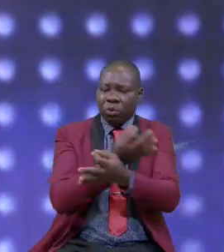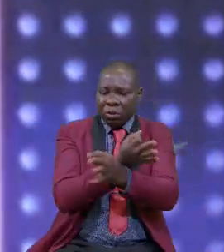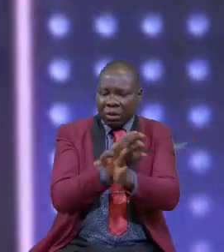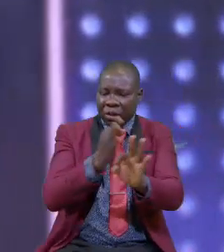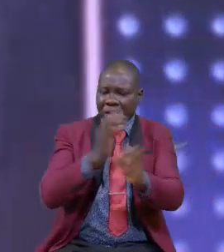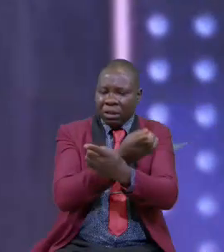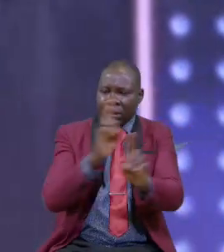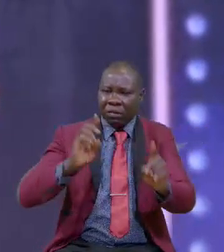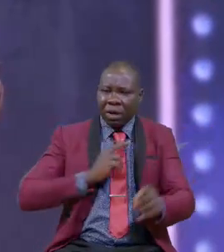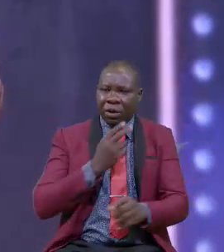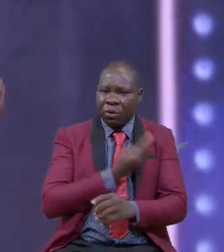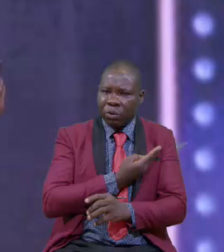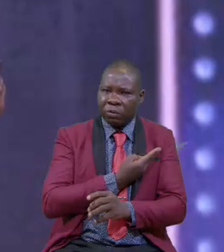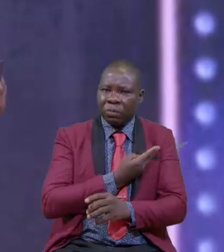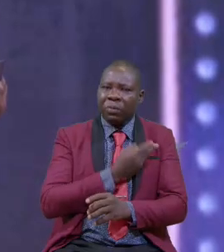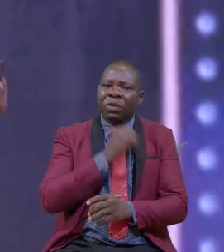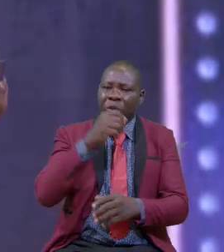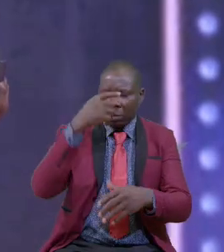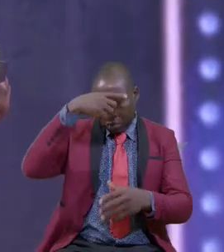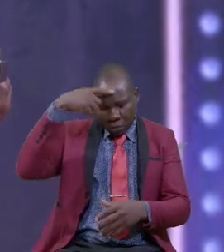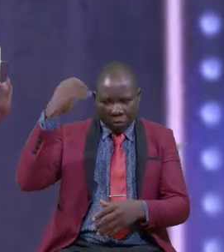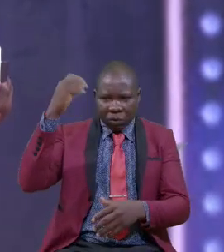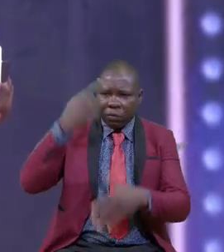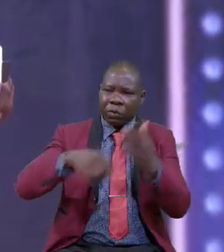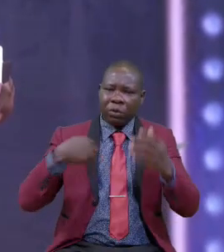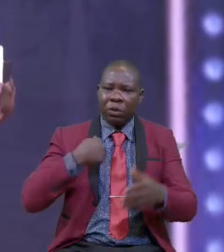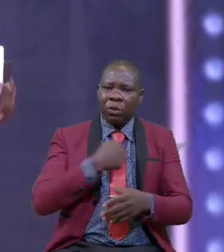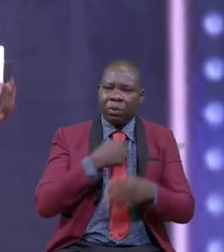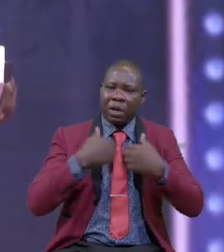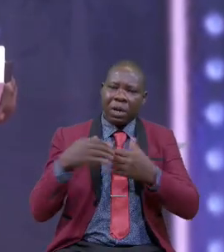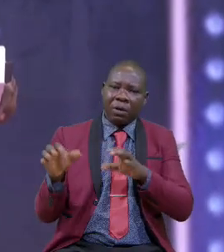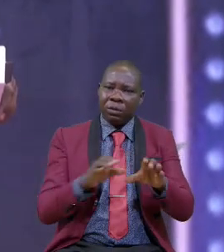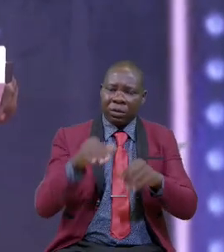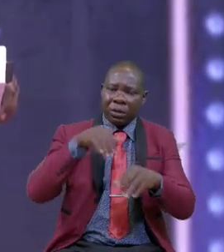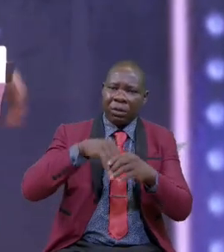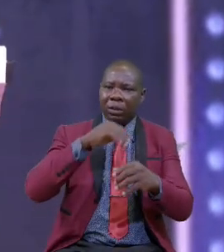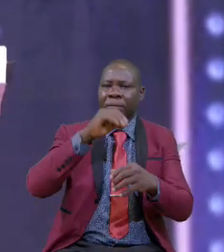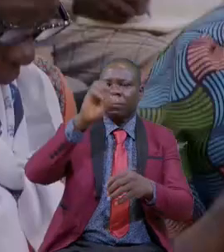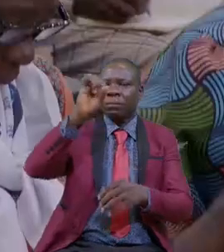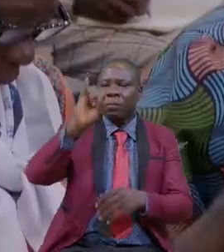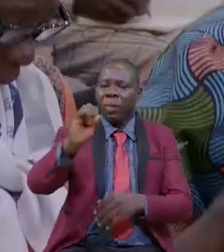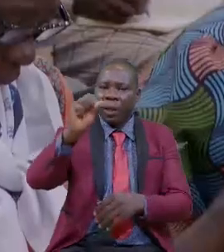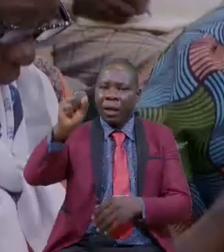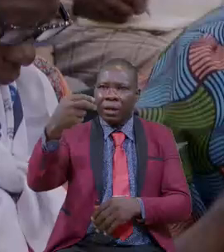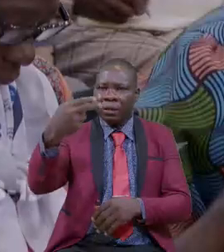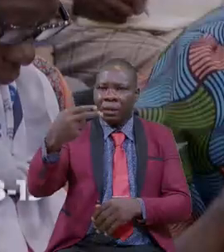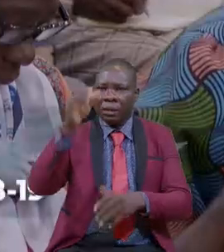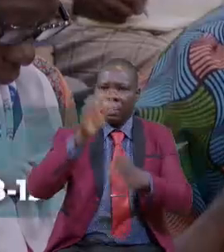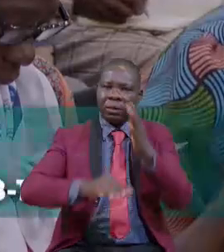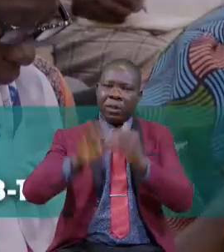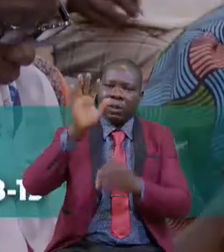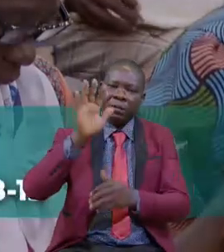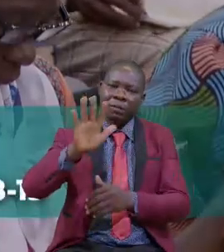what we have done. In Isaiah chapter 55, I'm looking at verse 6. It says, "Seek ye